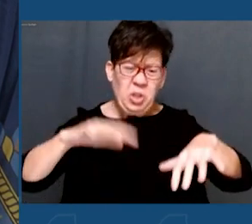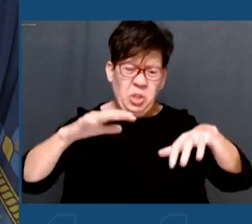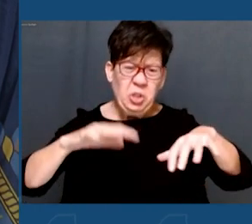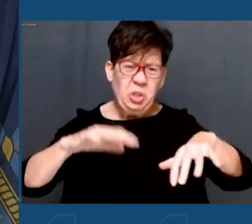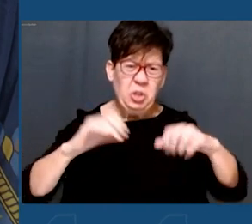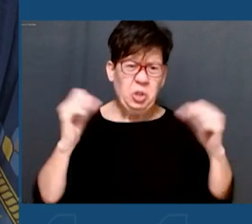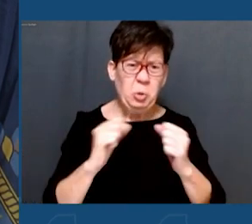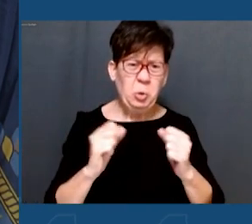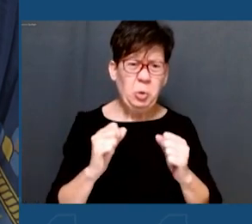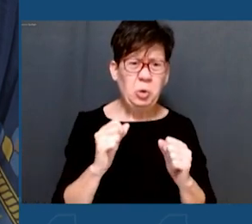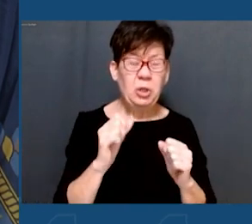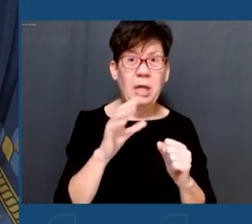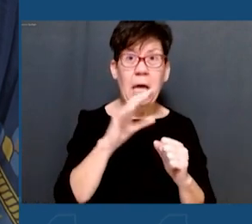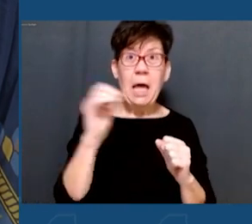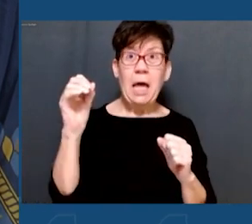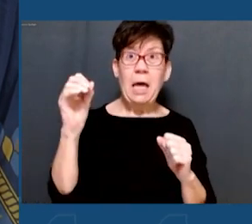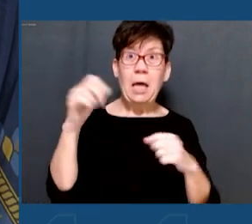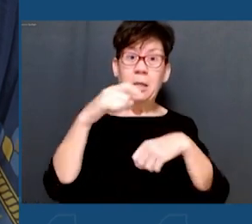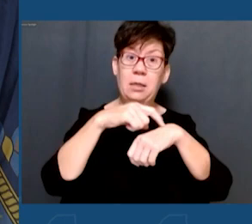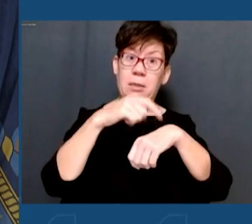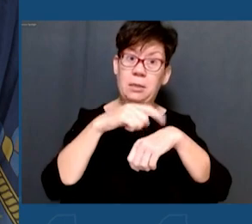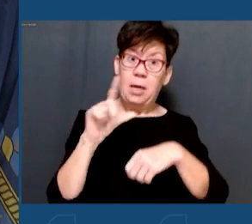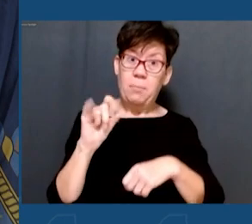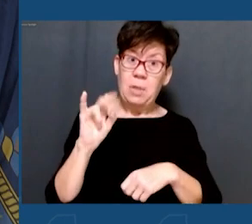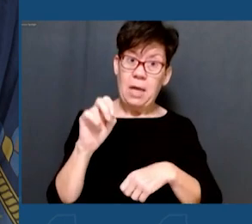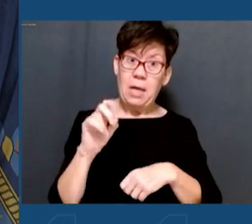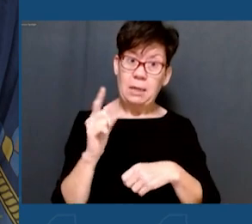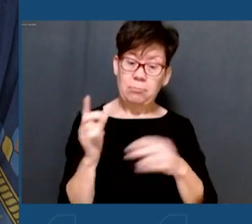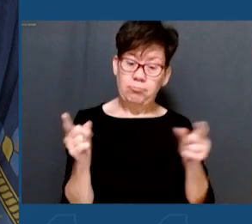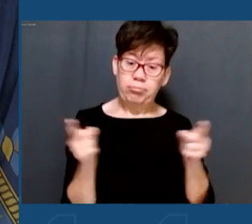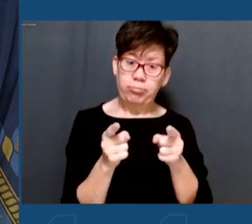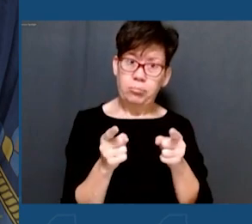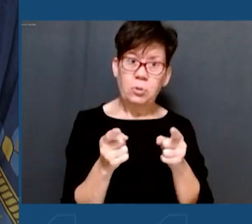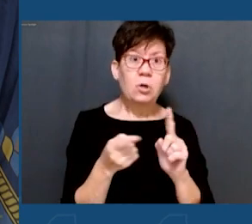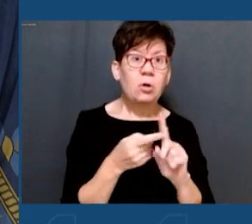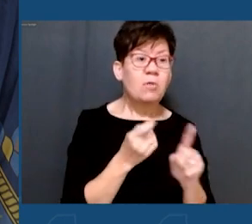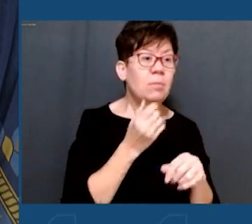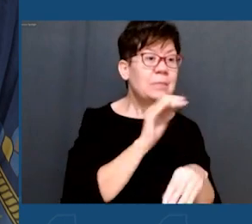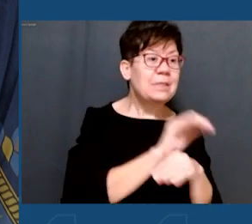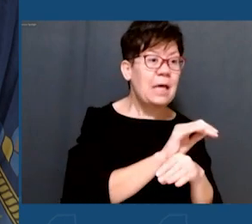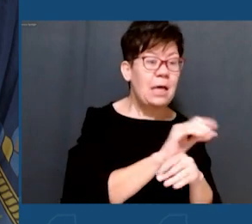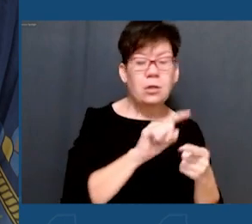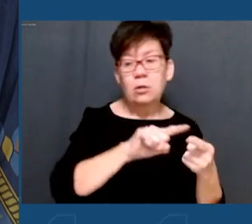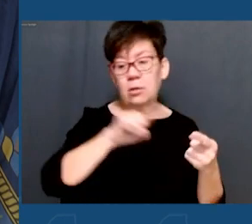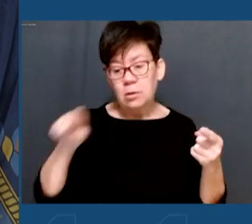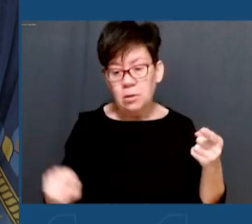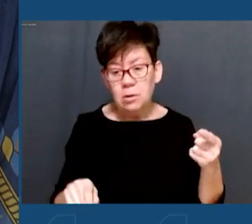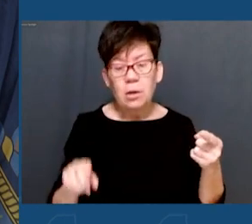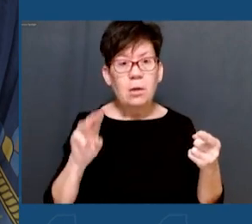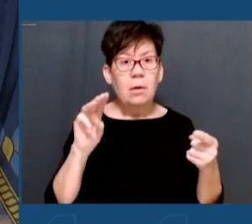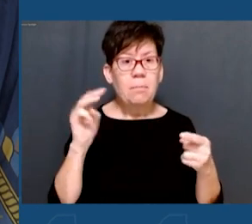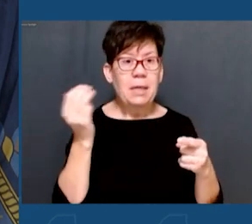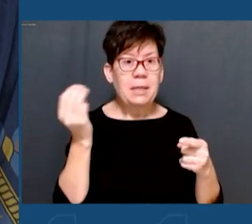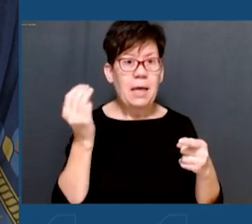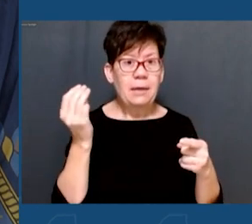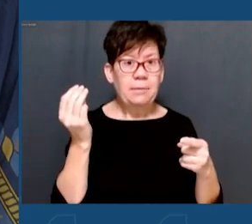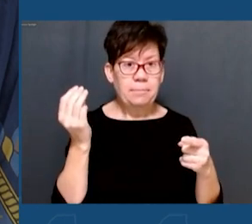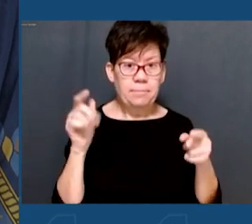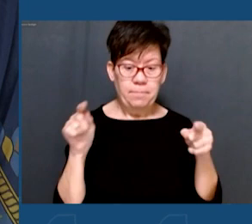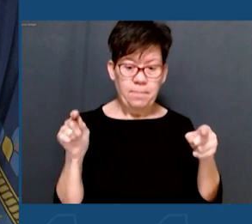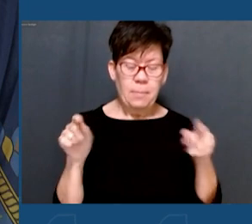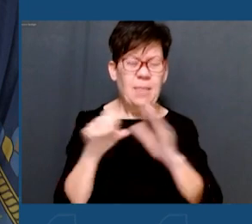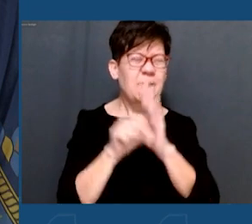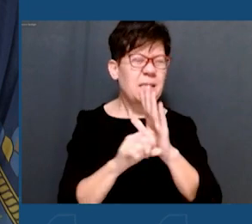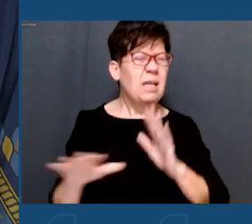timeline has actually been shortened. It's now from tonight through Monday, and I'm talking about statewide right now,